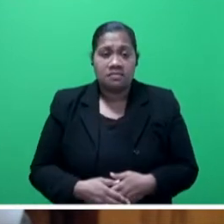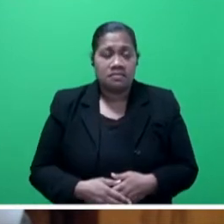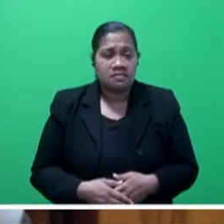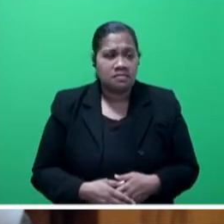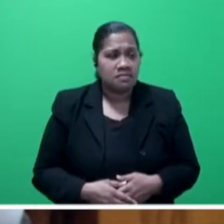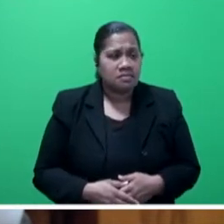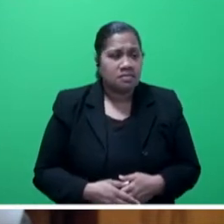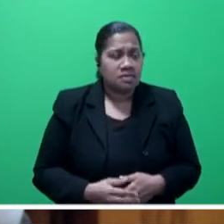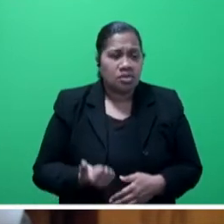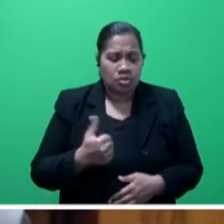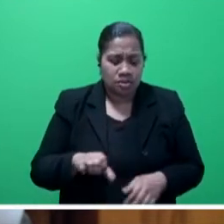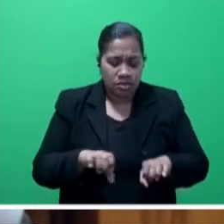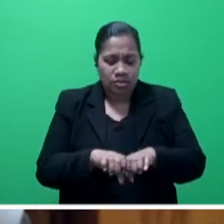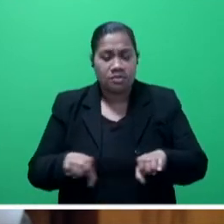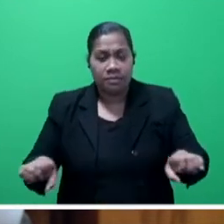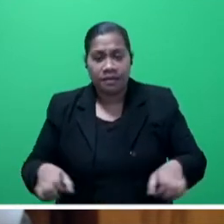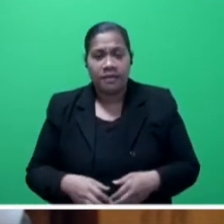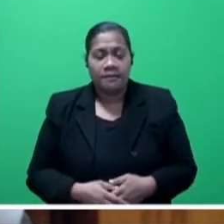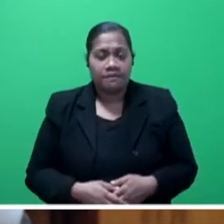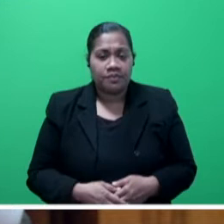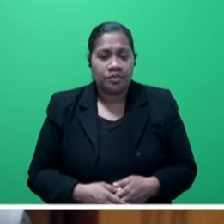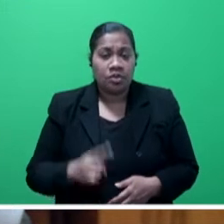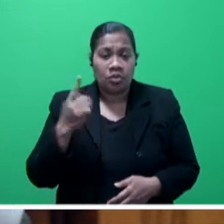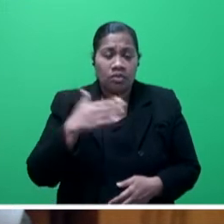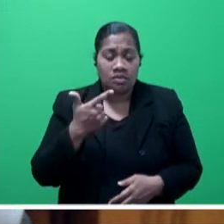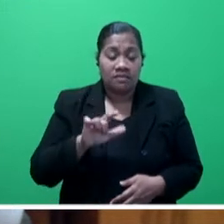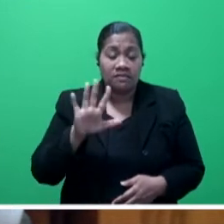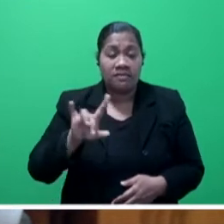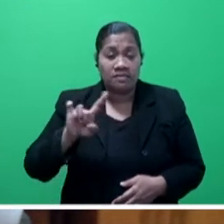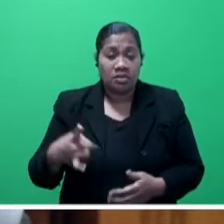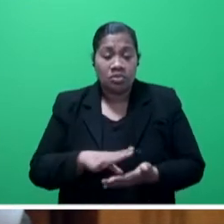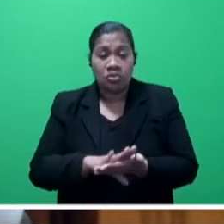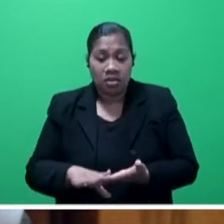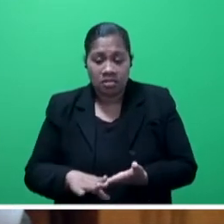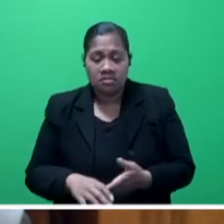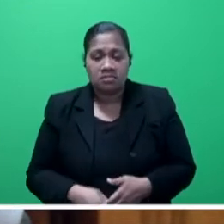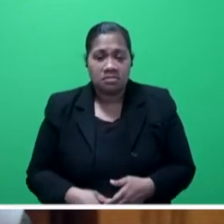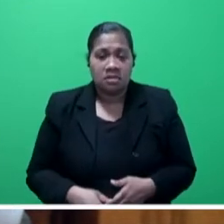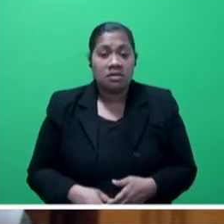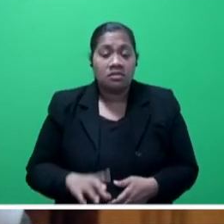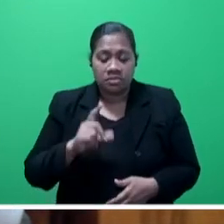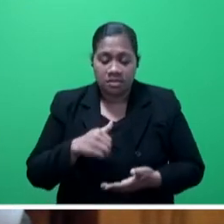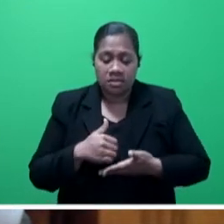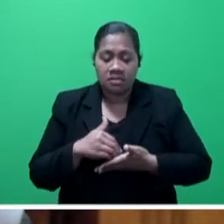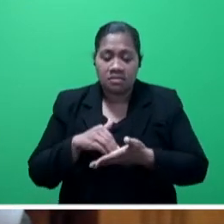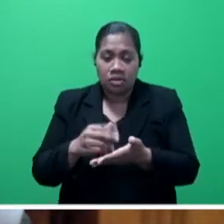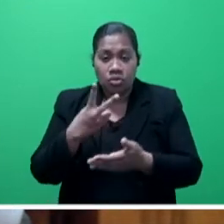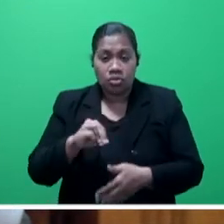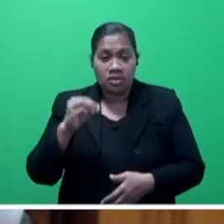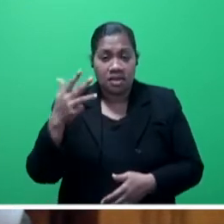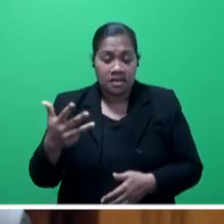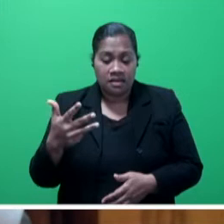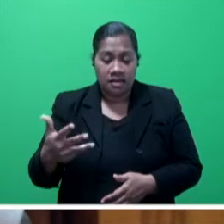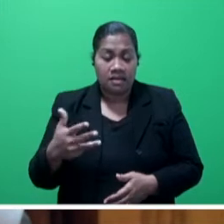The Speaker says sheep shed package, $175,000 have been allocated to assist 29 farmers